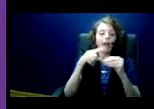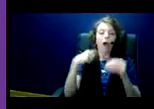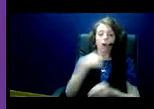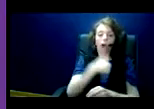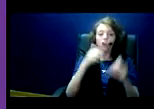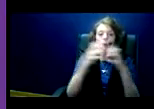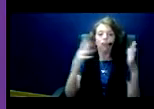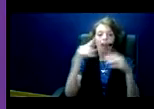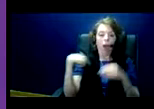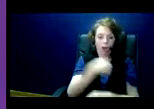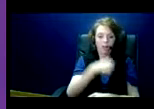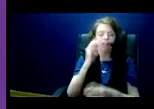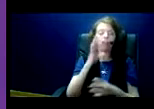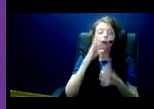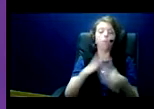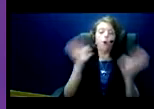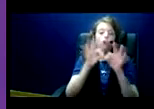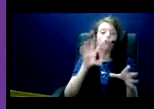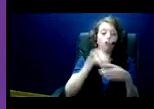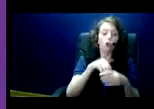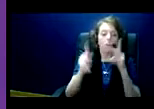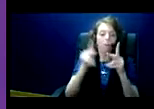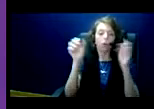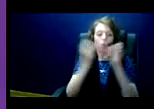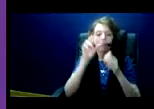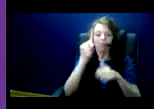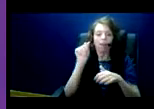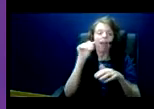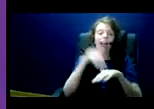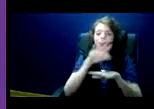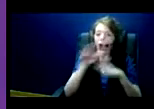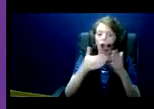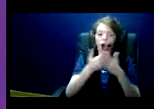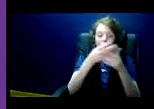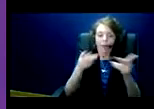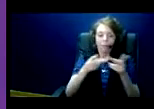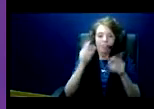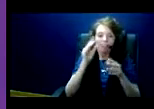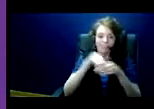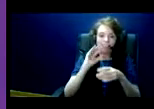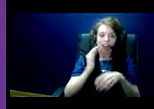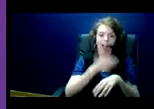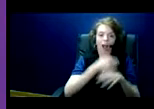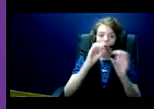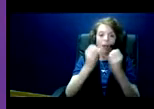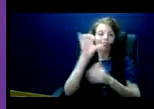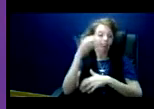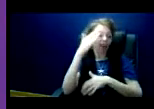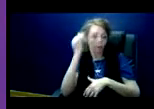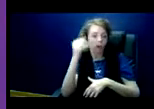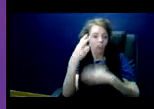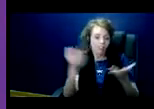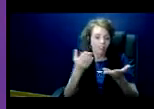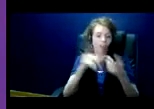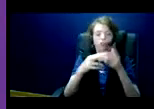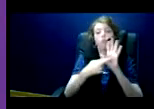really important to include folks with disabilities at every aspect of our organization. And so that is why Linda is here representing the